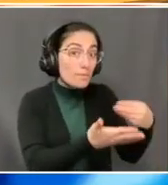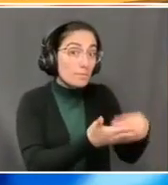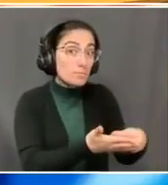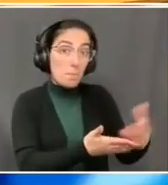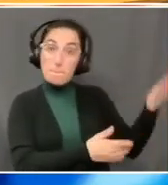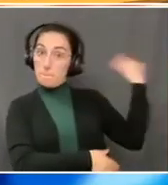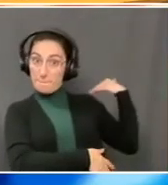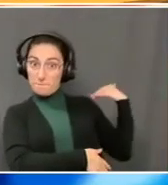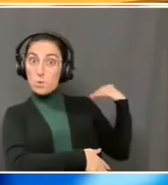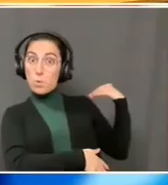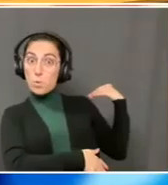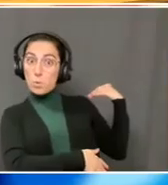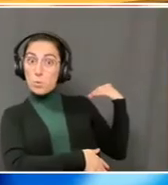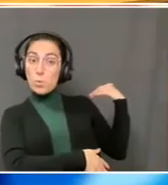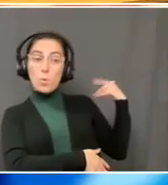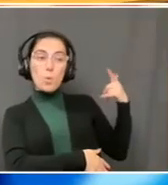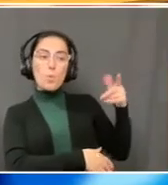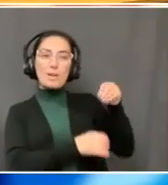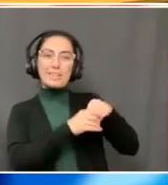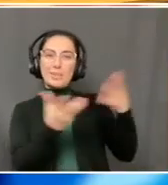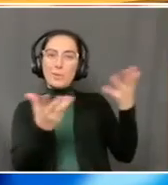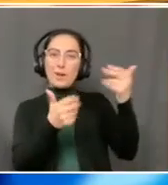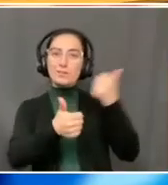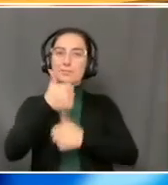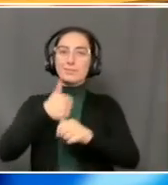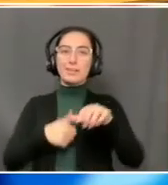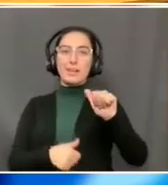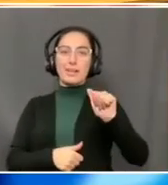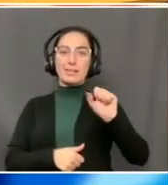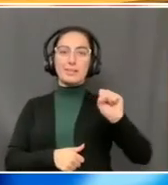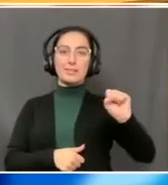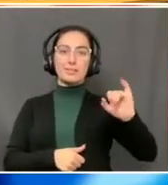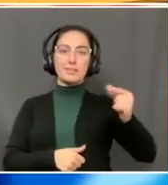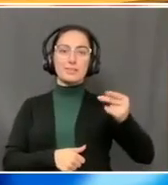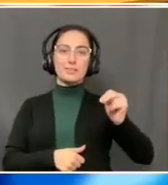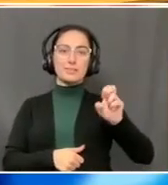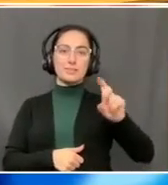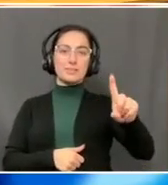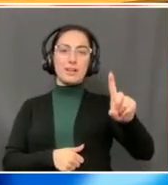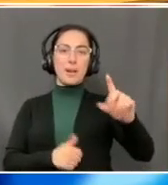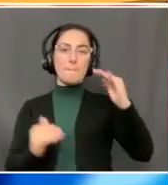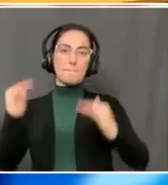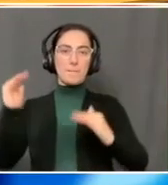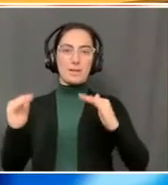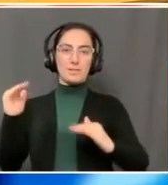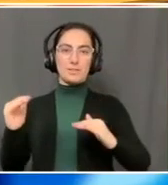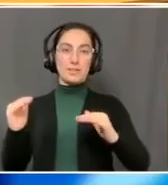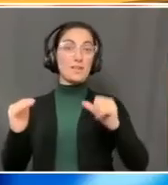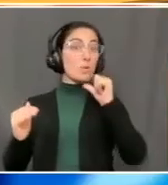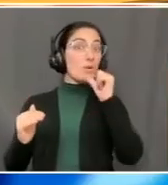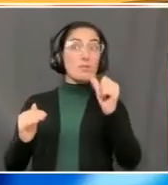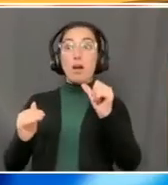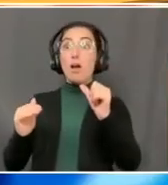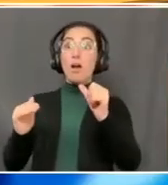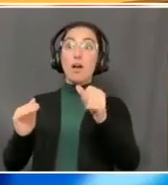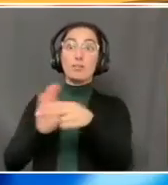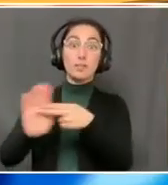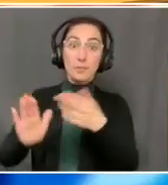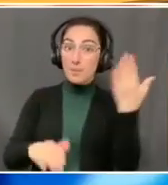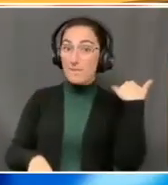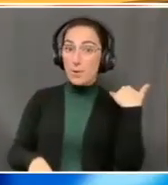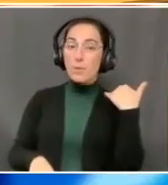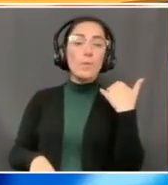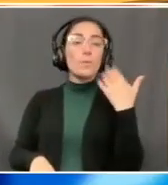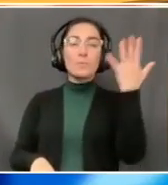past were in our assigned balances because they carried over. They weren't unassigned because we knew that in the past, based on the